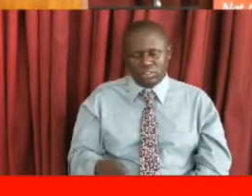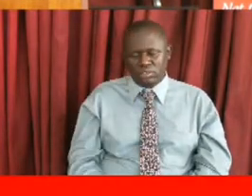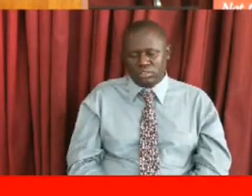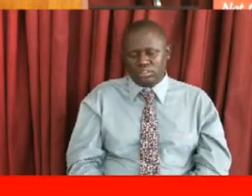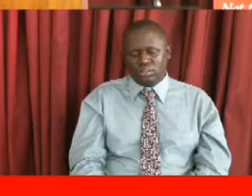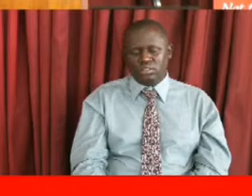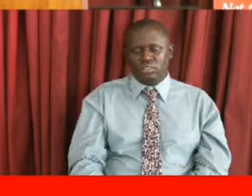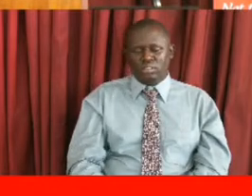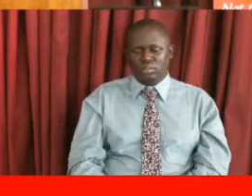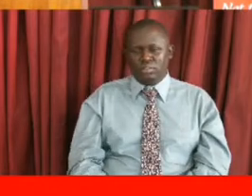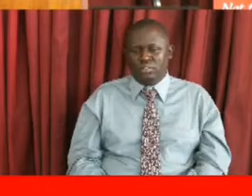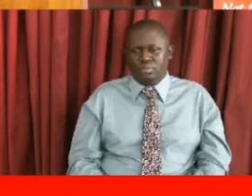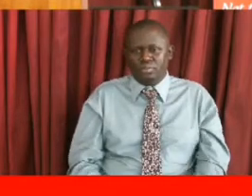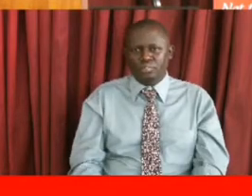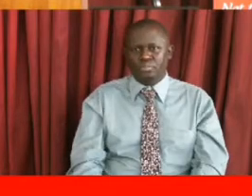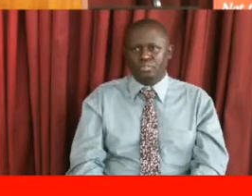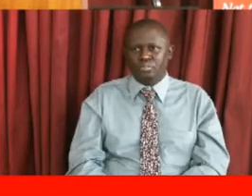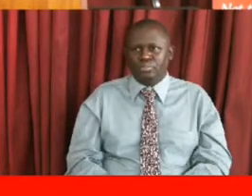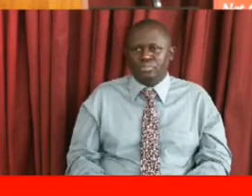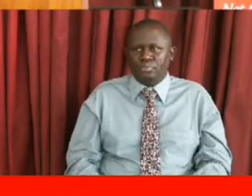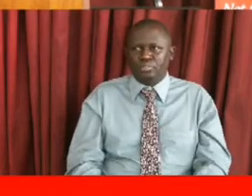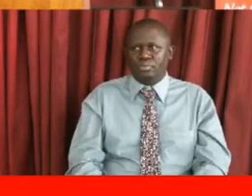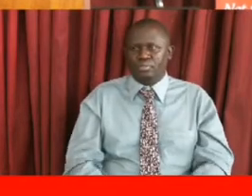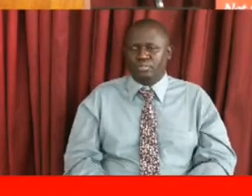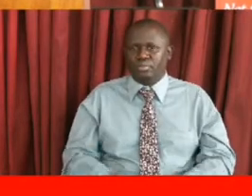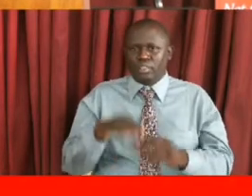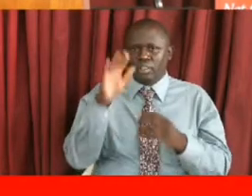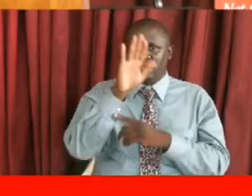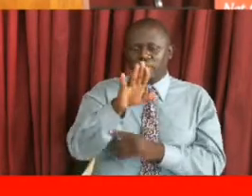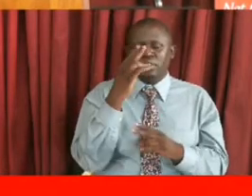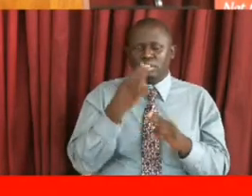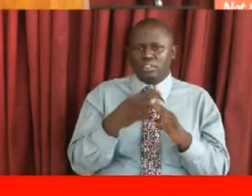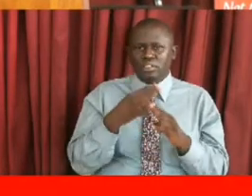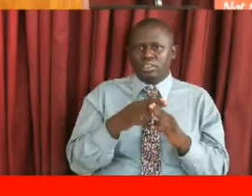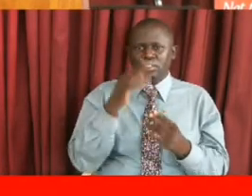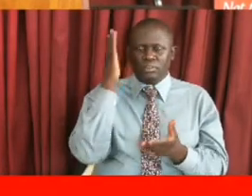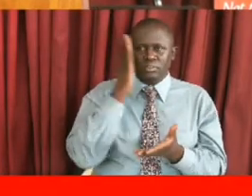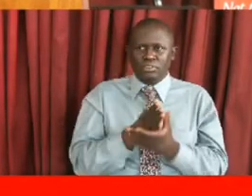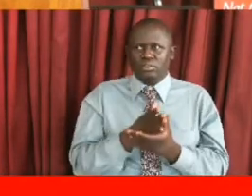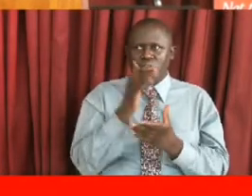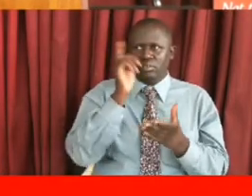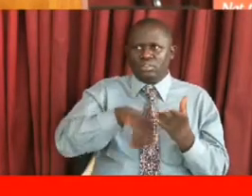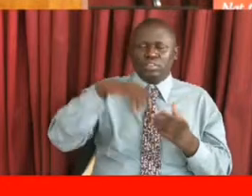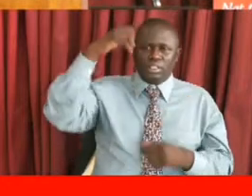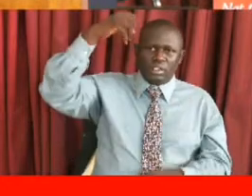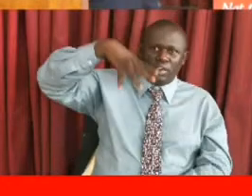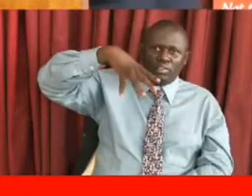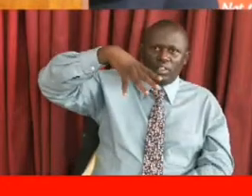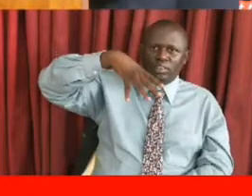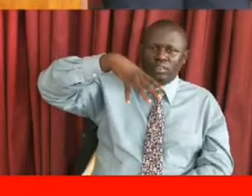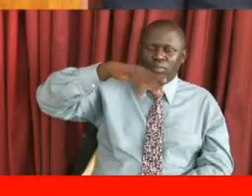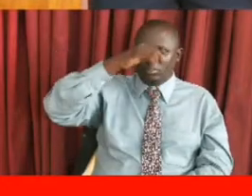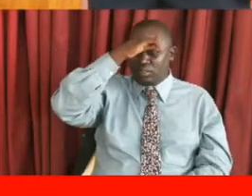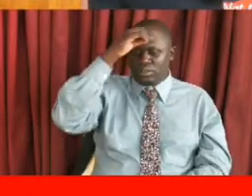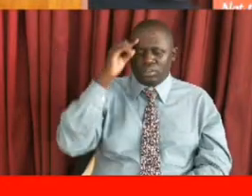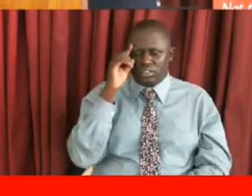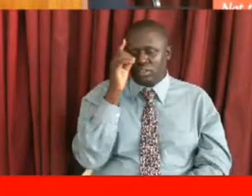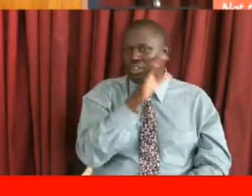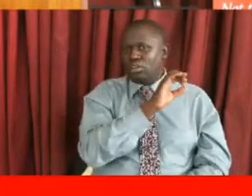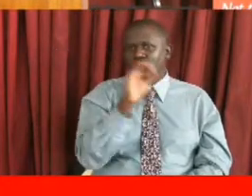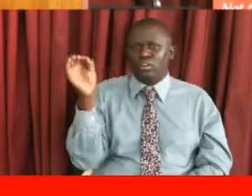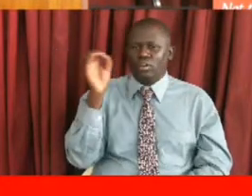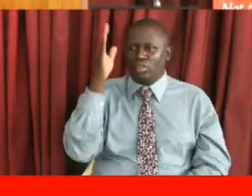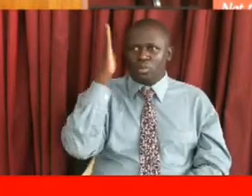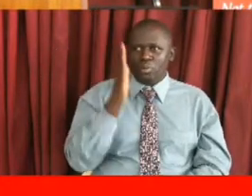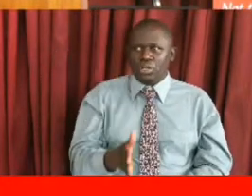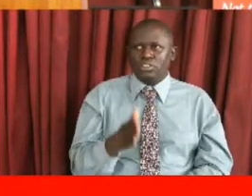name really is the revelation of the word because nobody knows praise the name